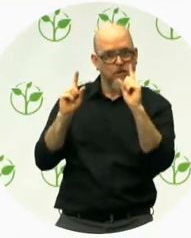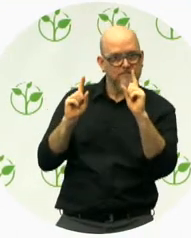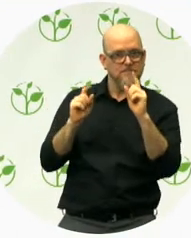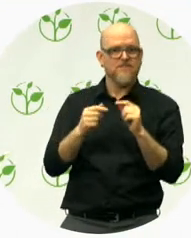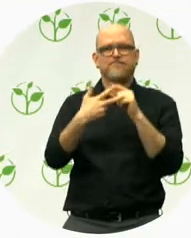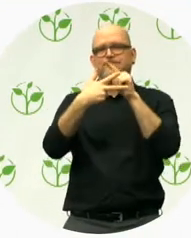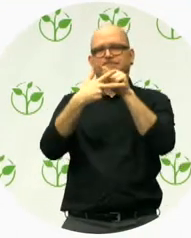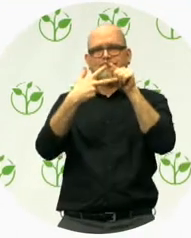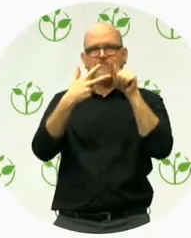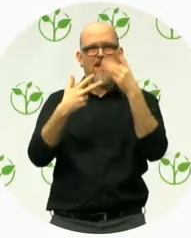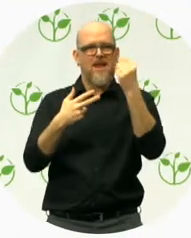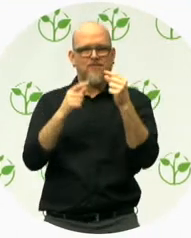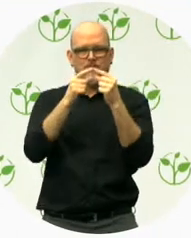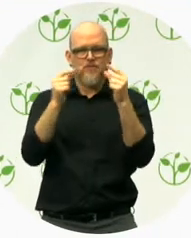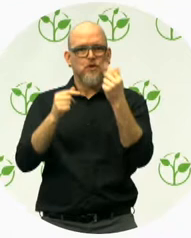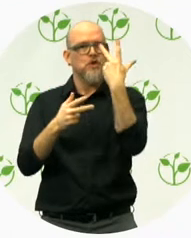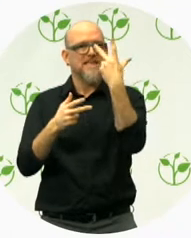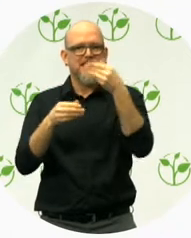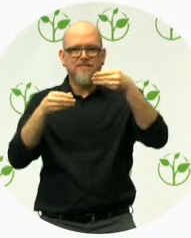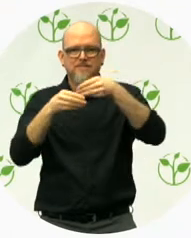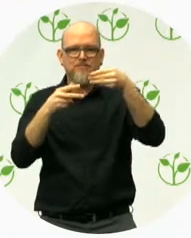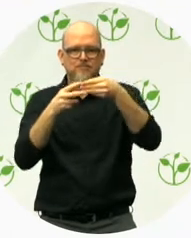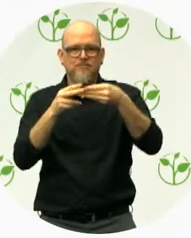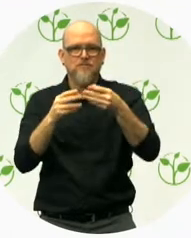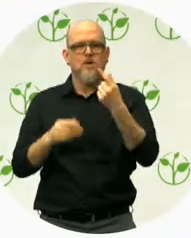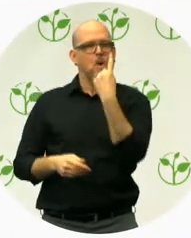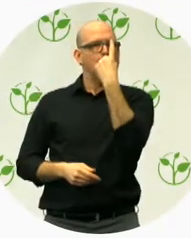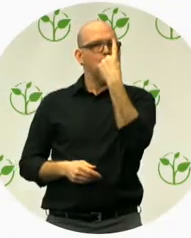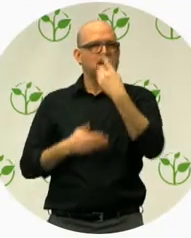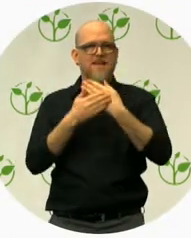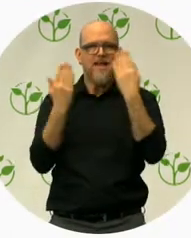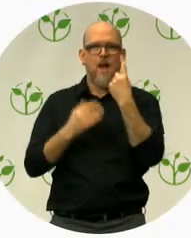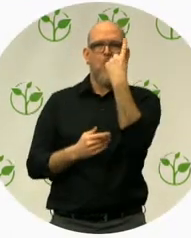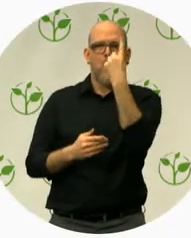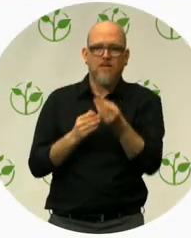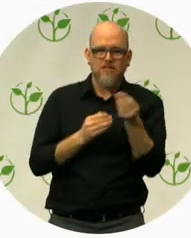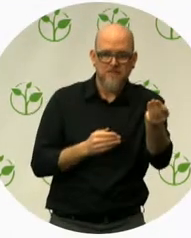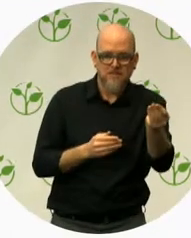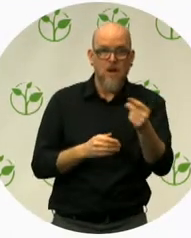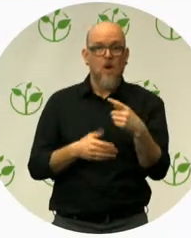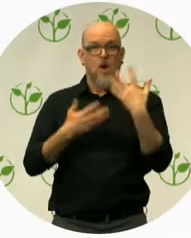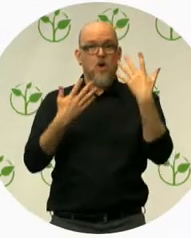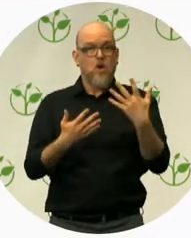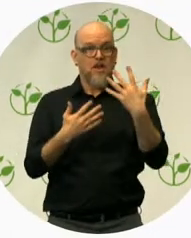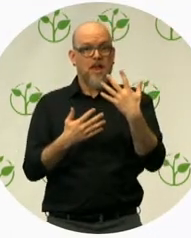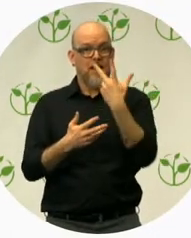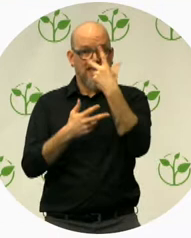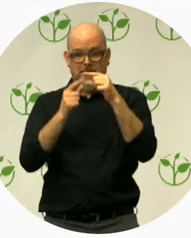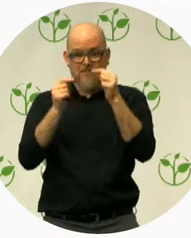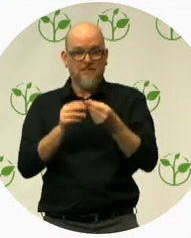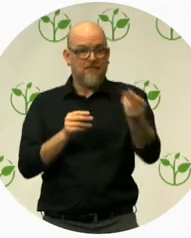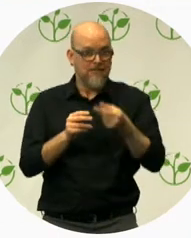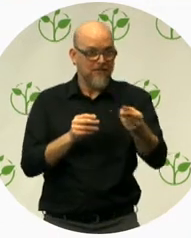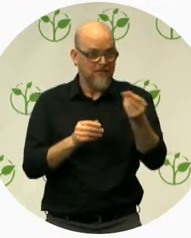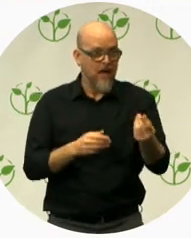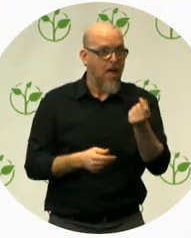sandwiches. That's 1 voucher per day. If you do all 3 today, you won't have any food tomorrow, okay? So we need